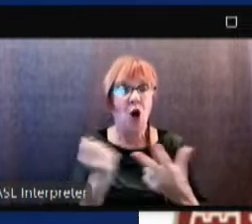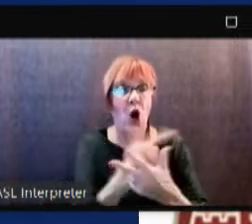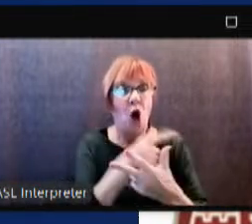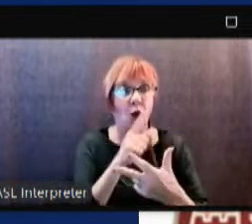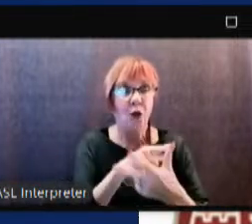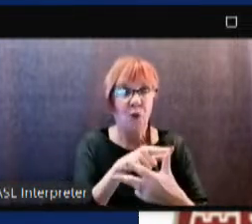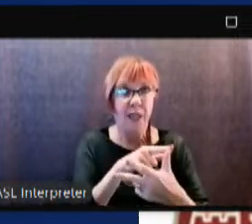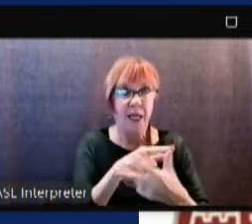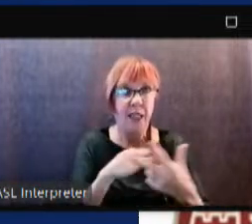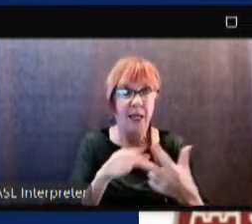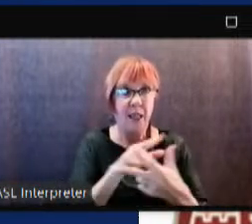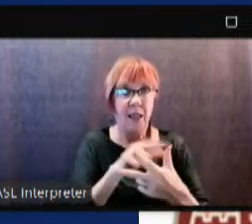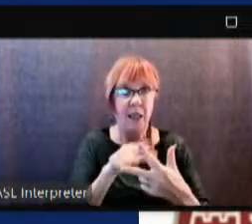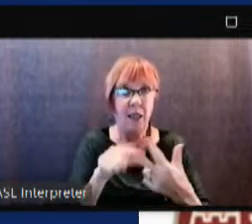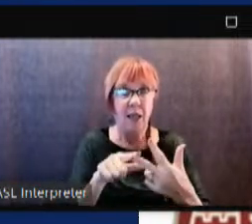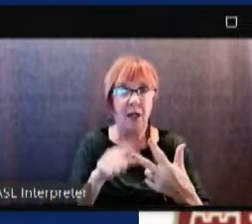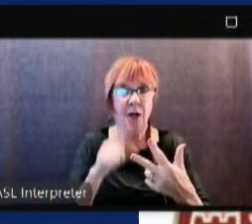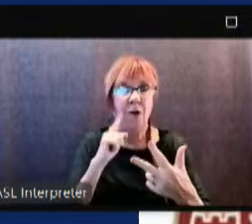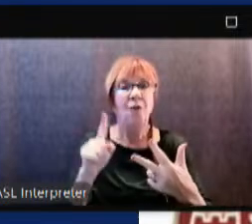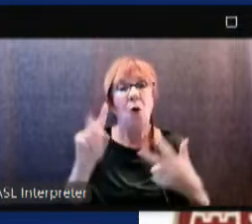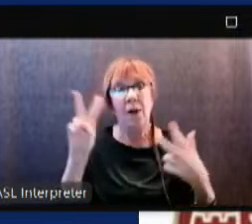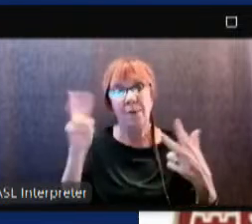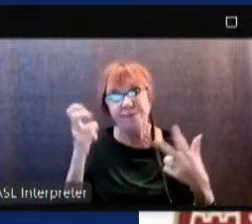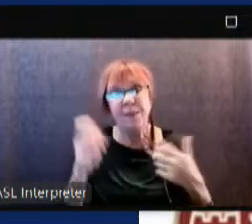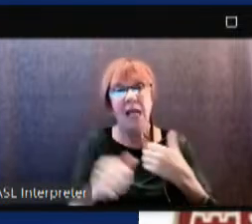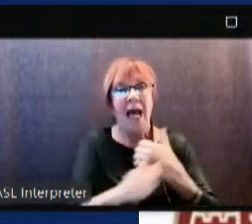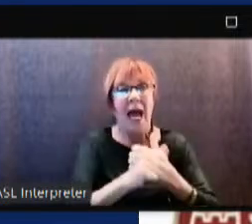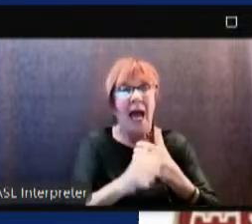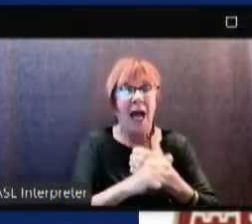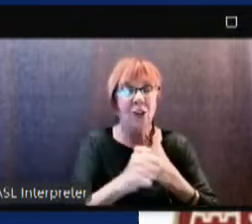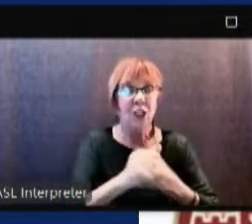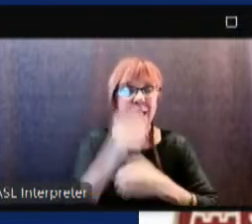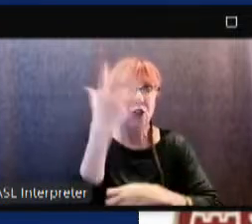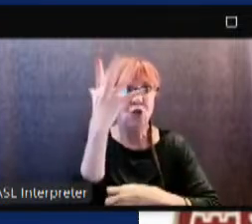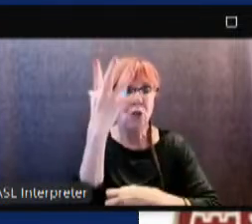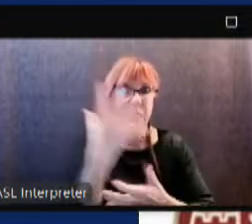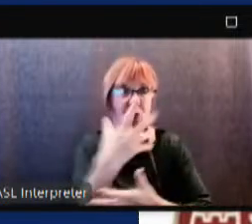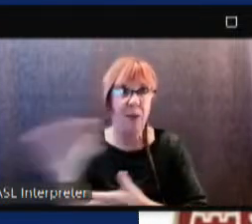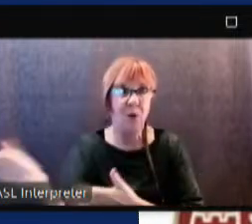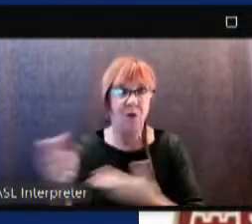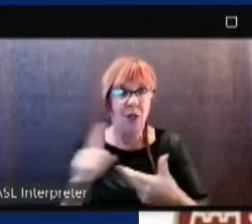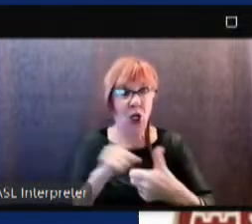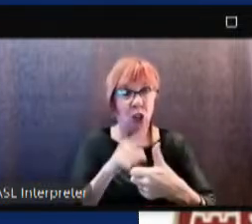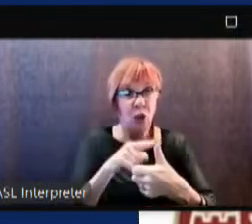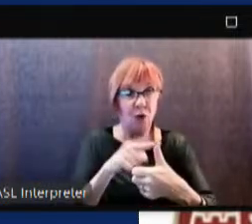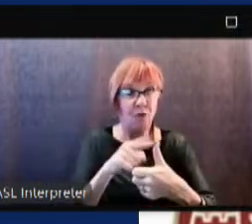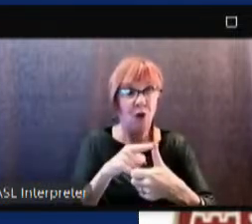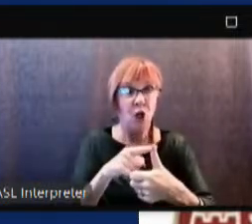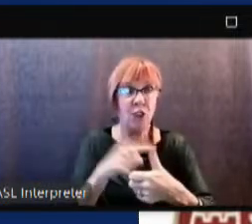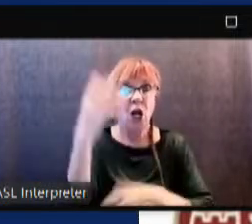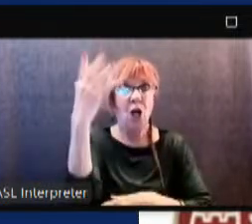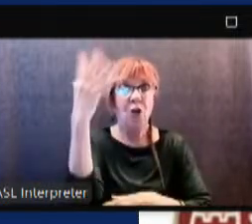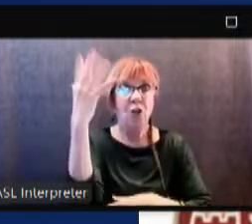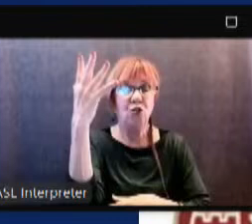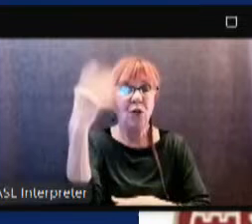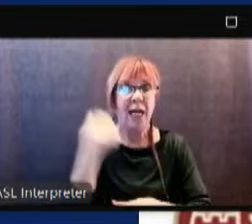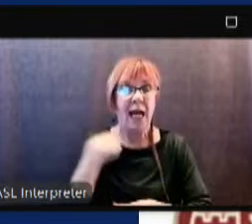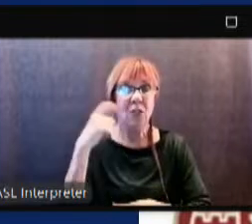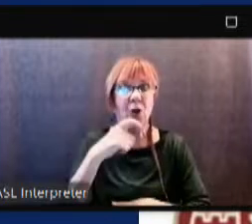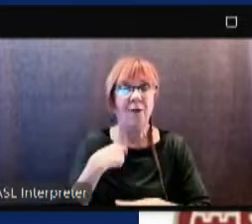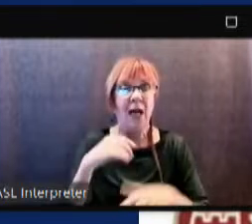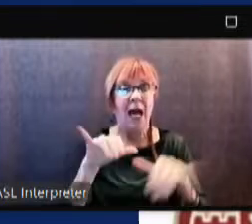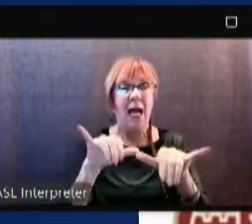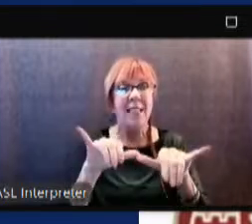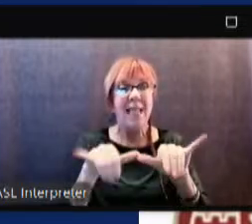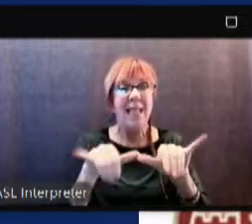eligible for hazardous tree removal. So first criteria is the tree has a diameter of at least 6 inches